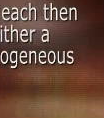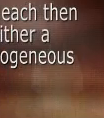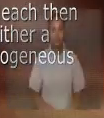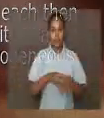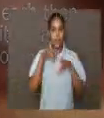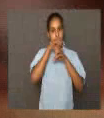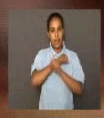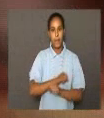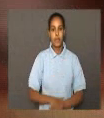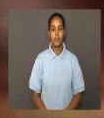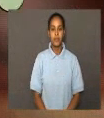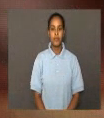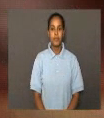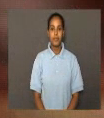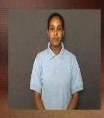Time's up!